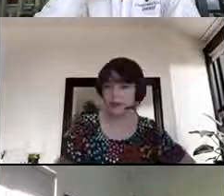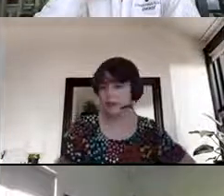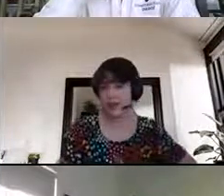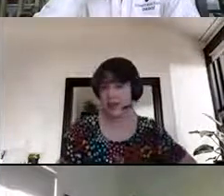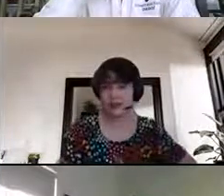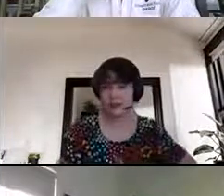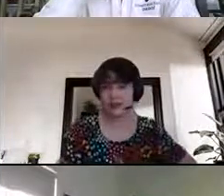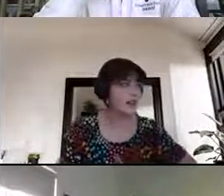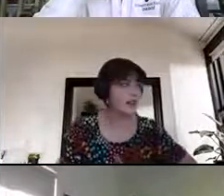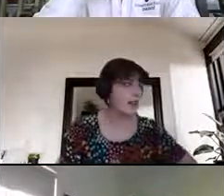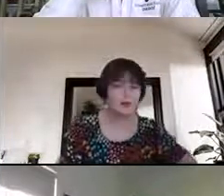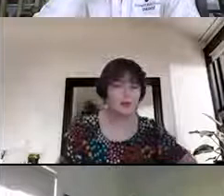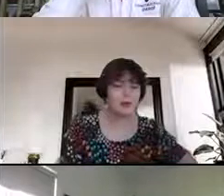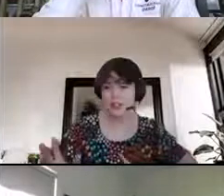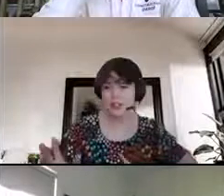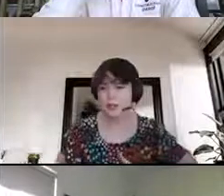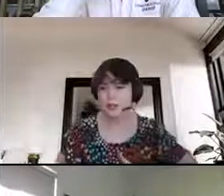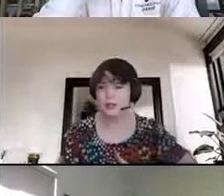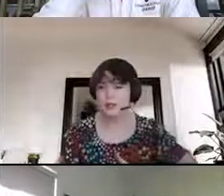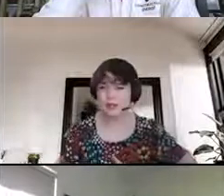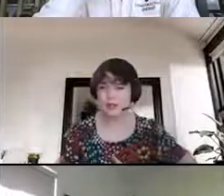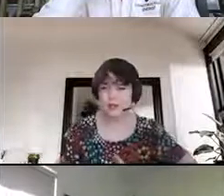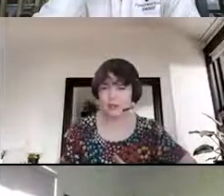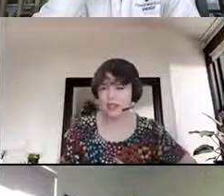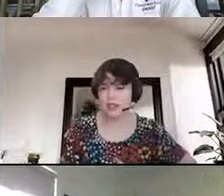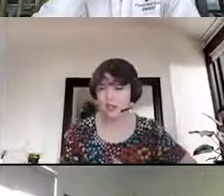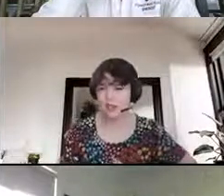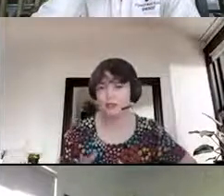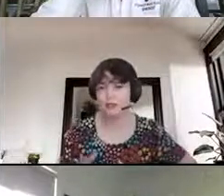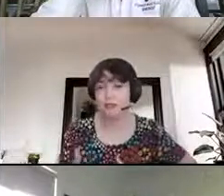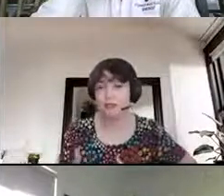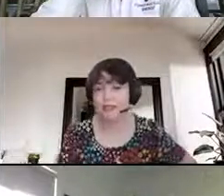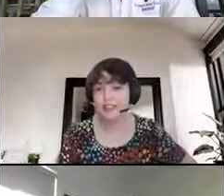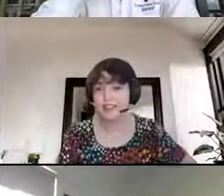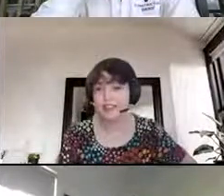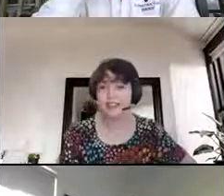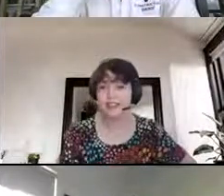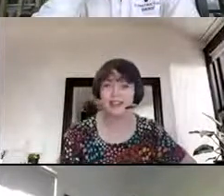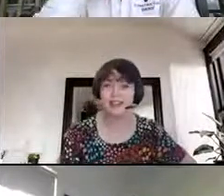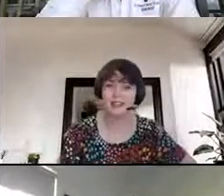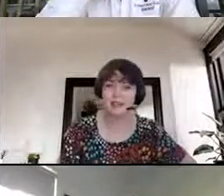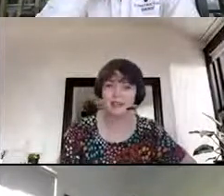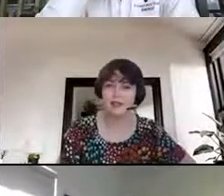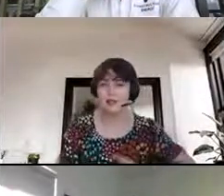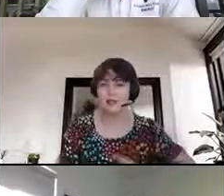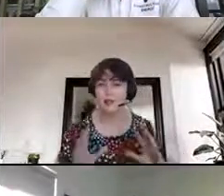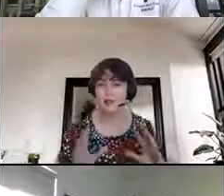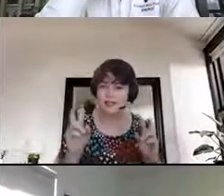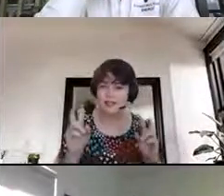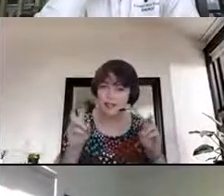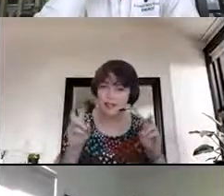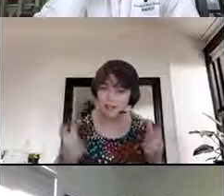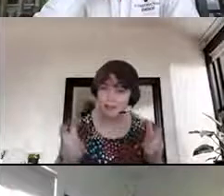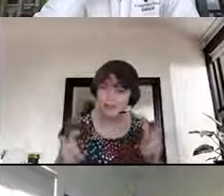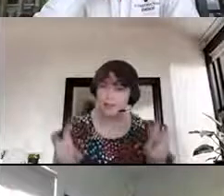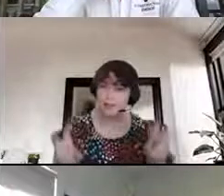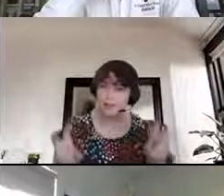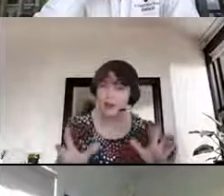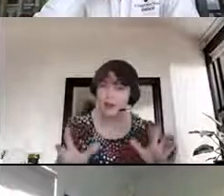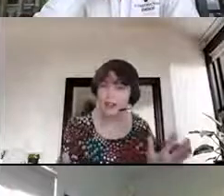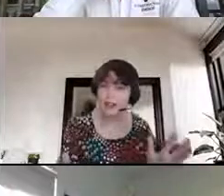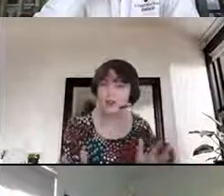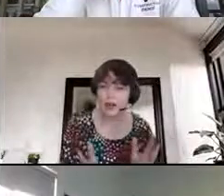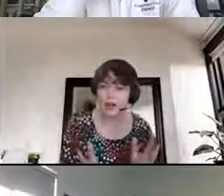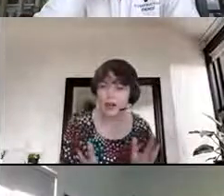What is regulatory sandboxing? It's a term used in both energy regulation and IT to sort of describe a safe space, a